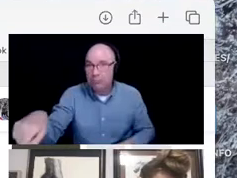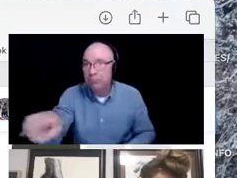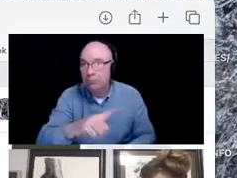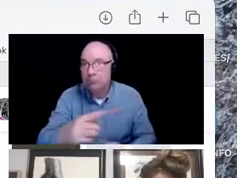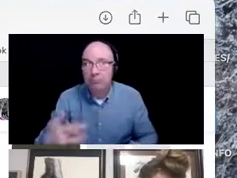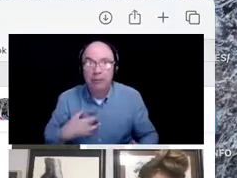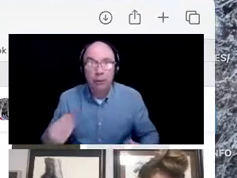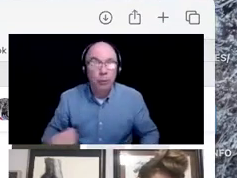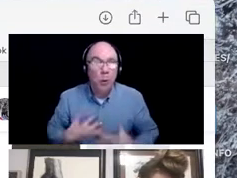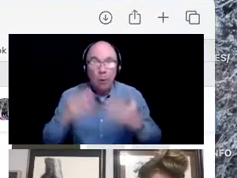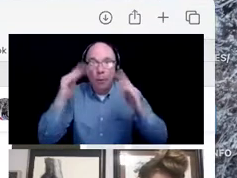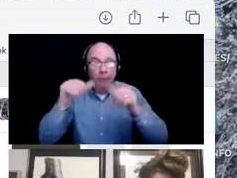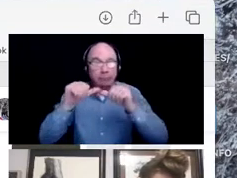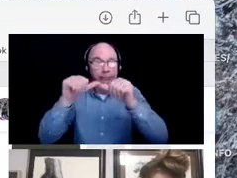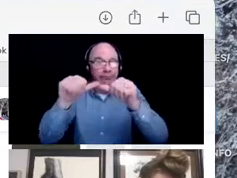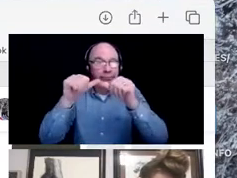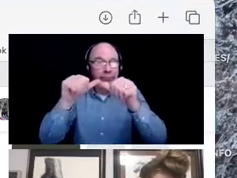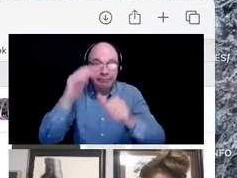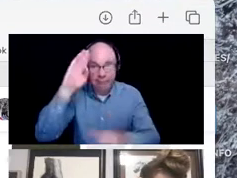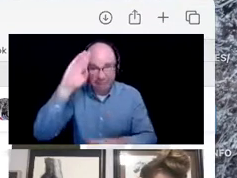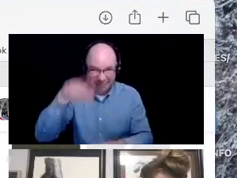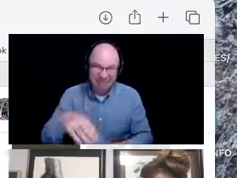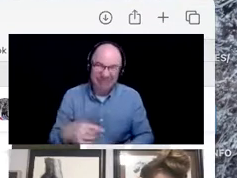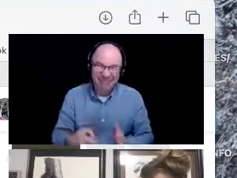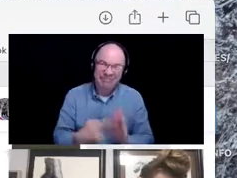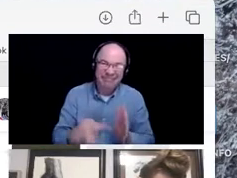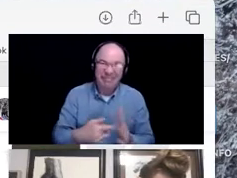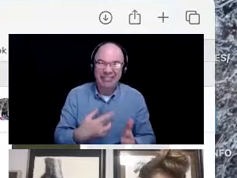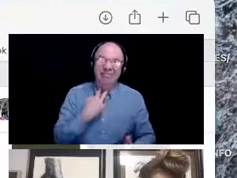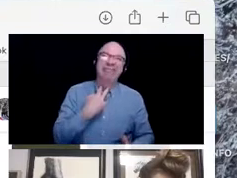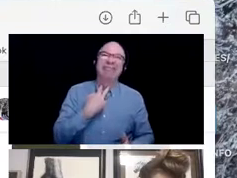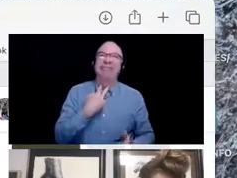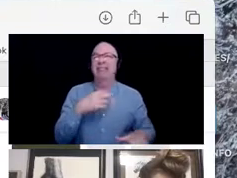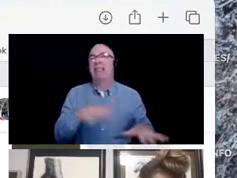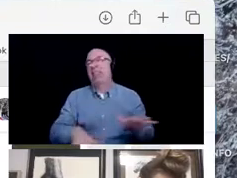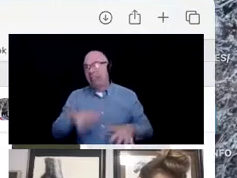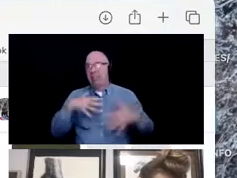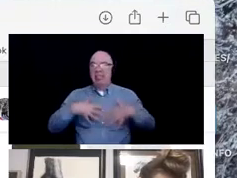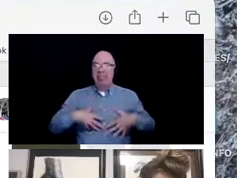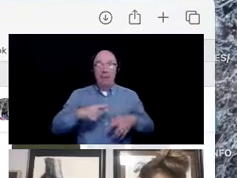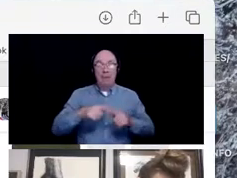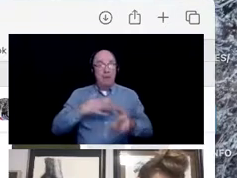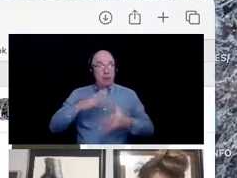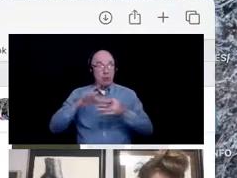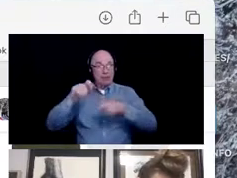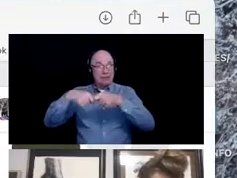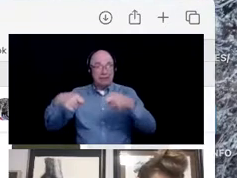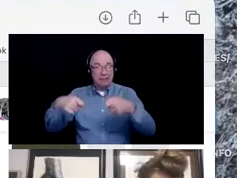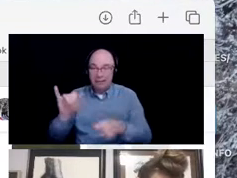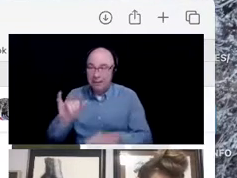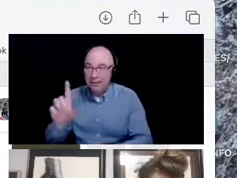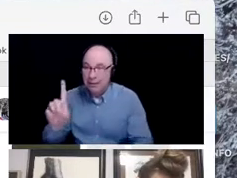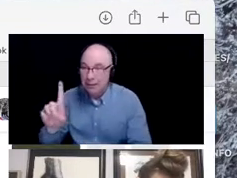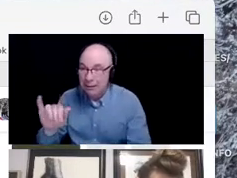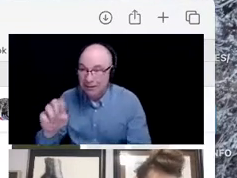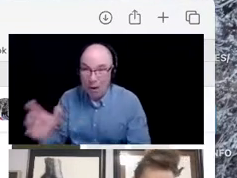inspiration or hope to continue on, because I know how it is to be in those places. And to end my story, I went diamond